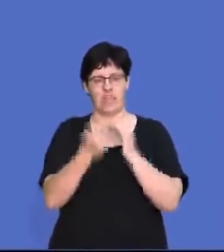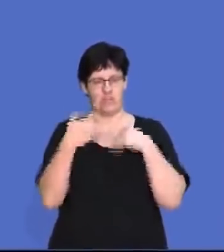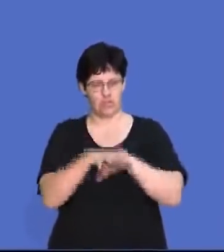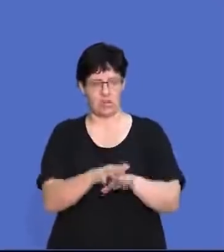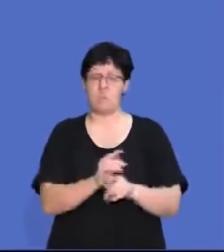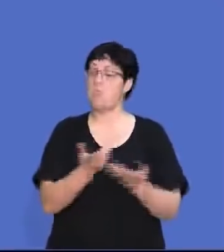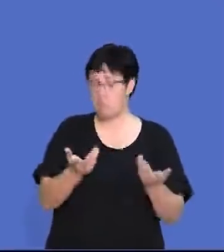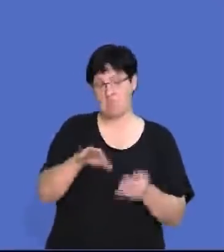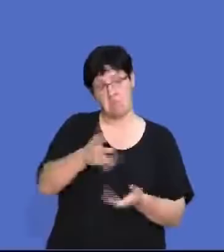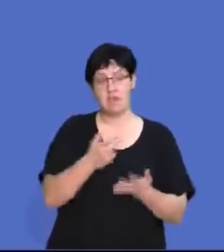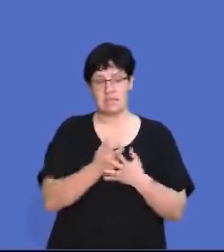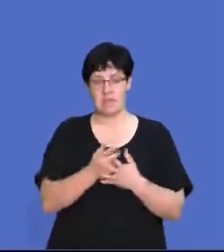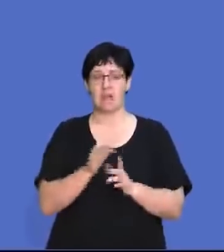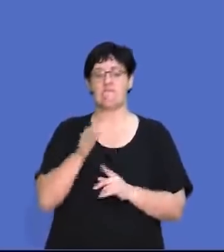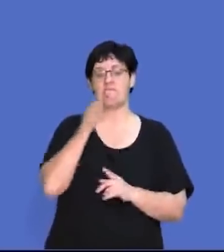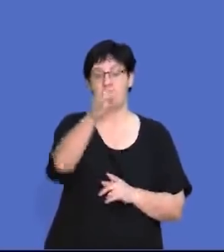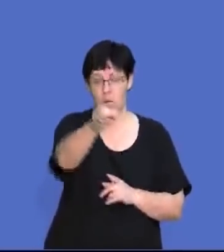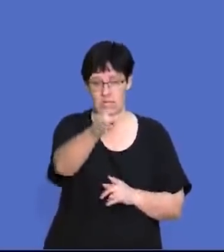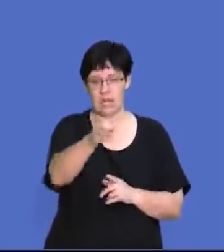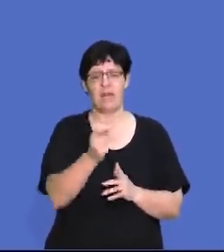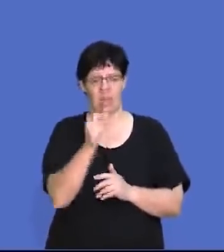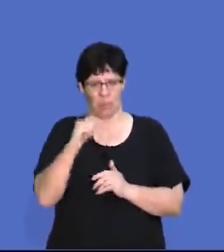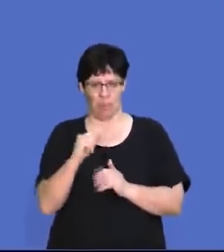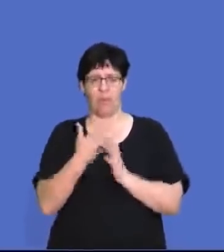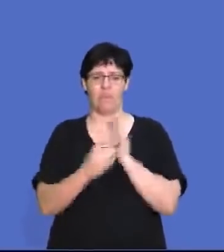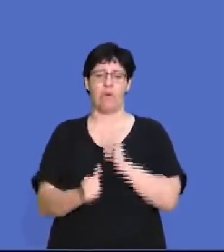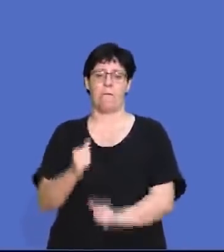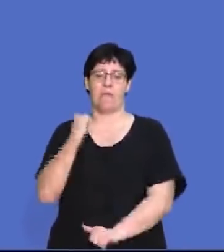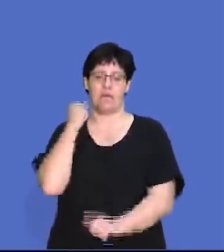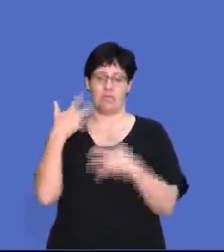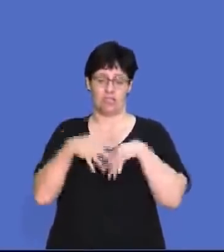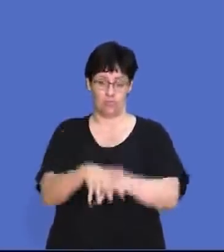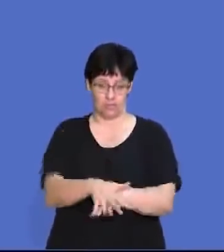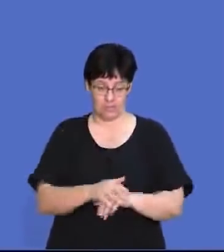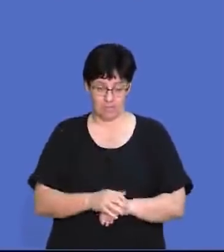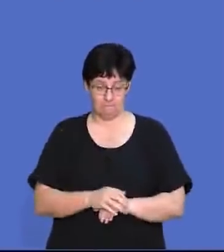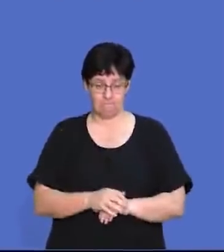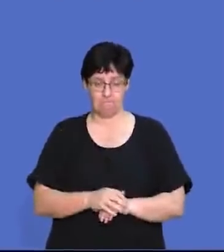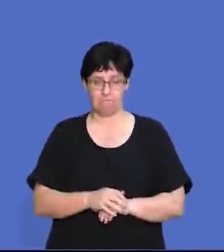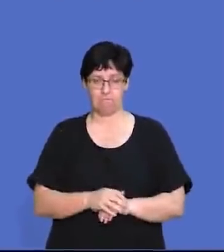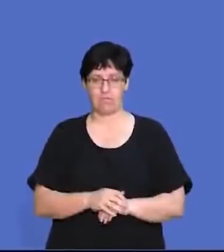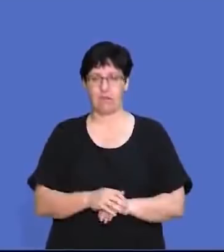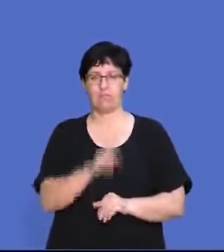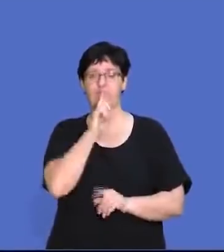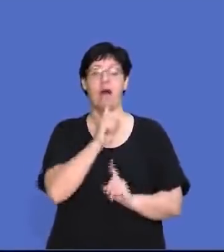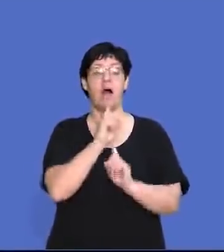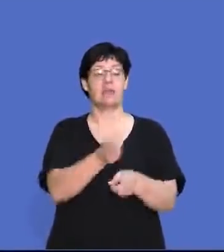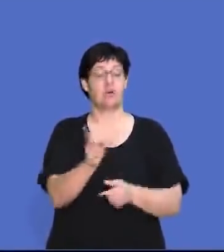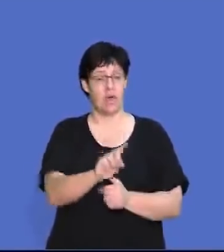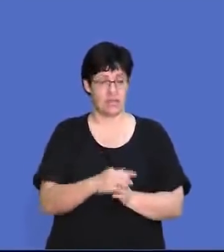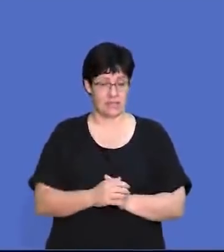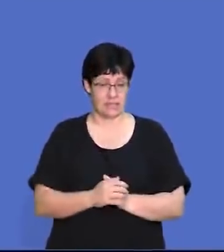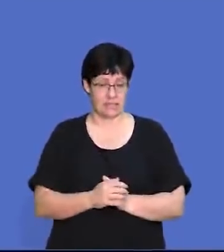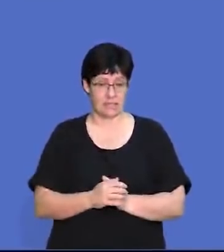A fair amount of you went for forward. And then a small group of you went for backward. So if we look at the answer,